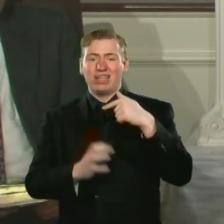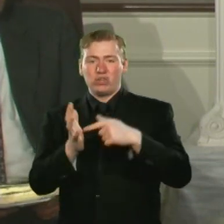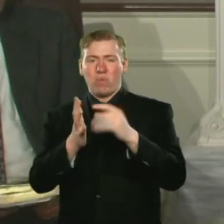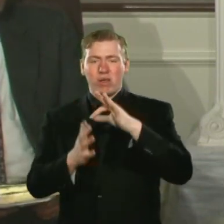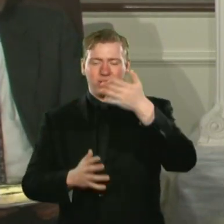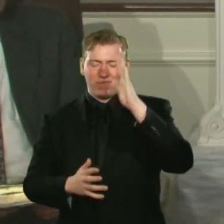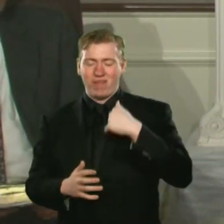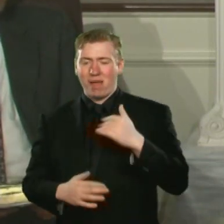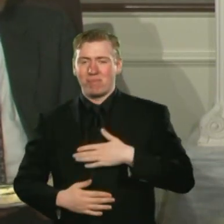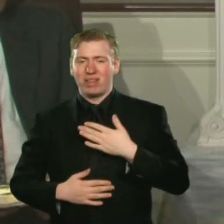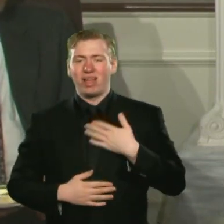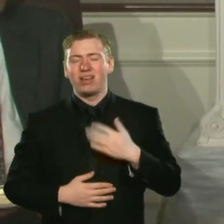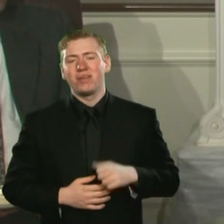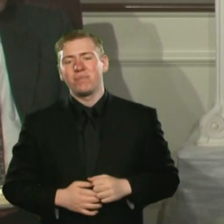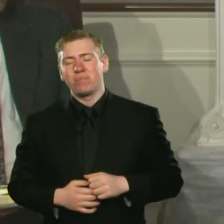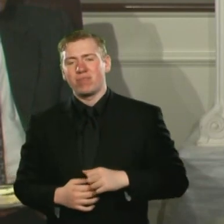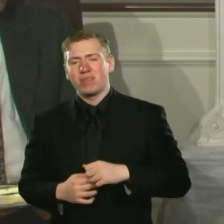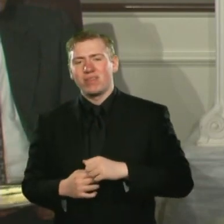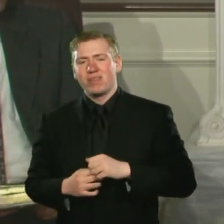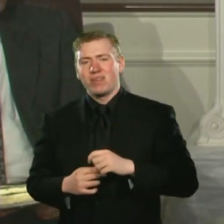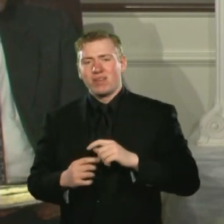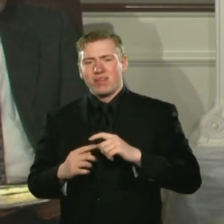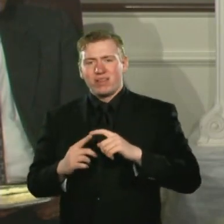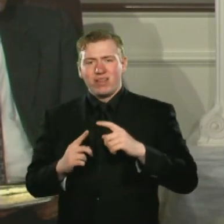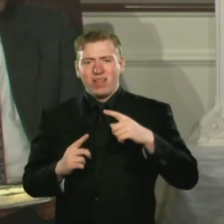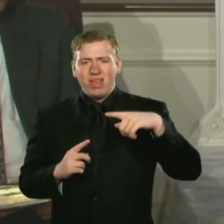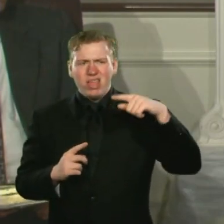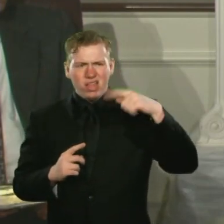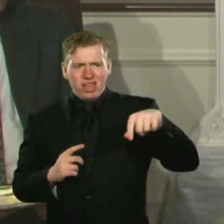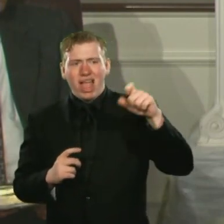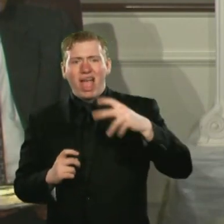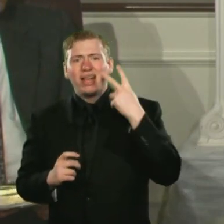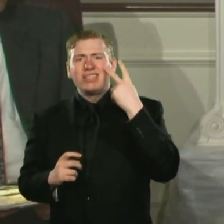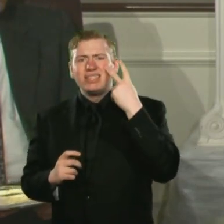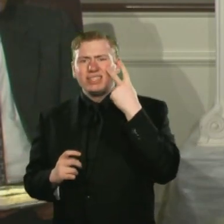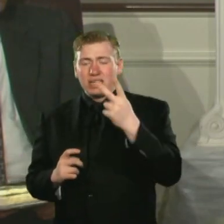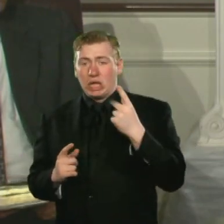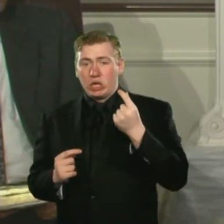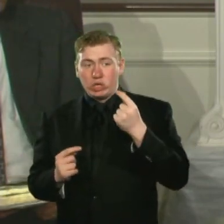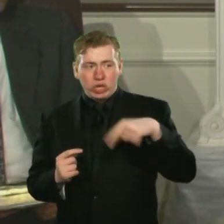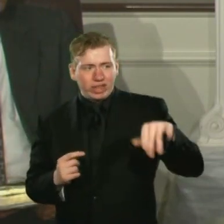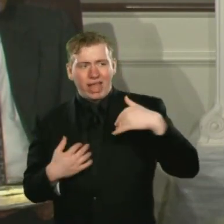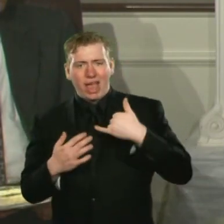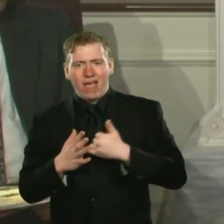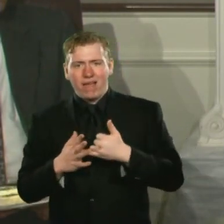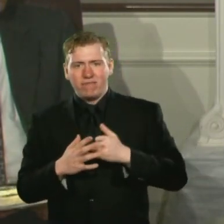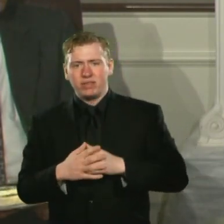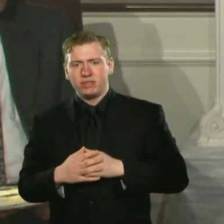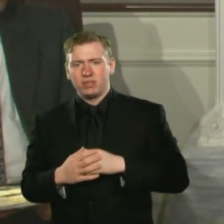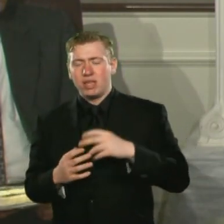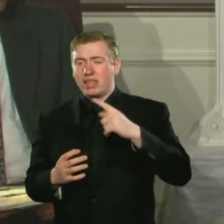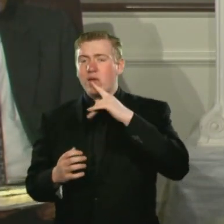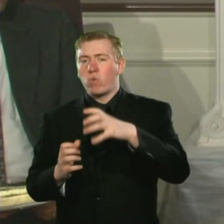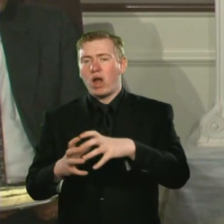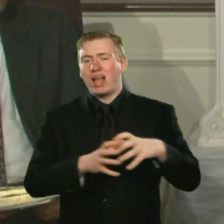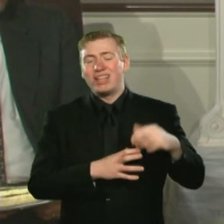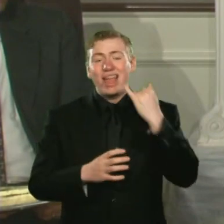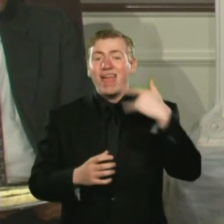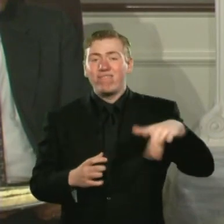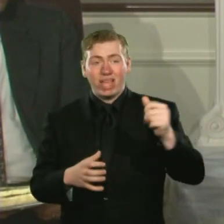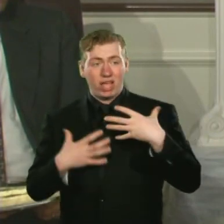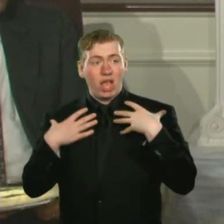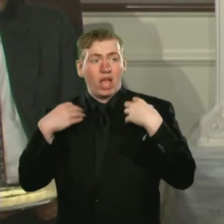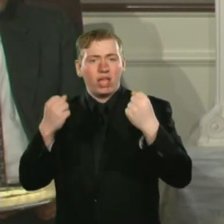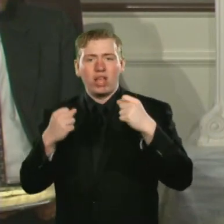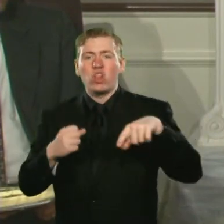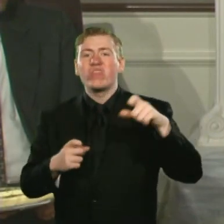God. But they had to see, did they have it? They were proclaimed and isolated from them. Then if they got healed,